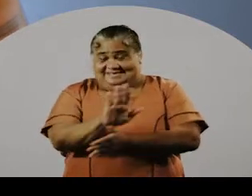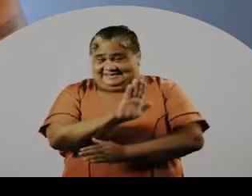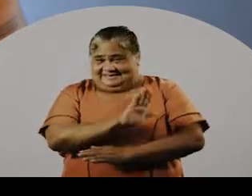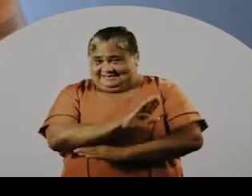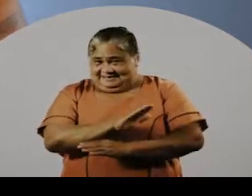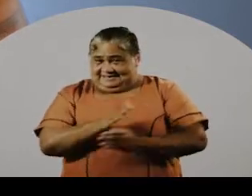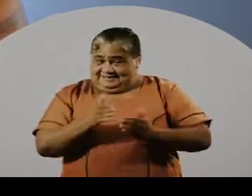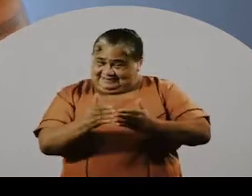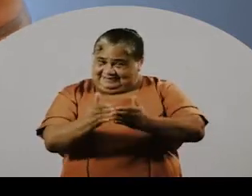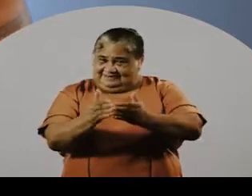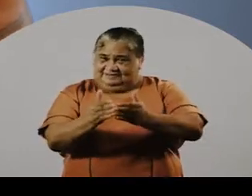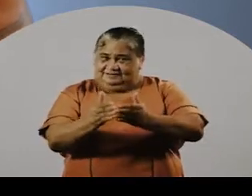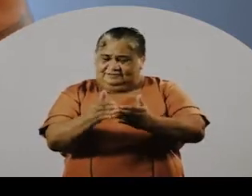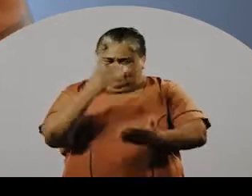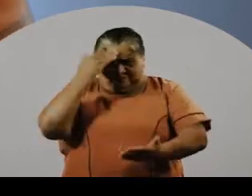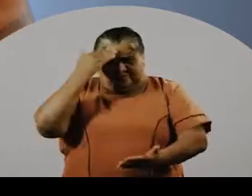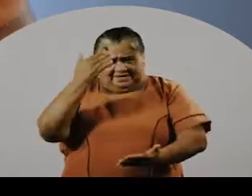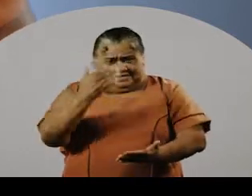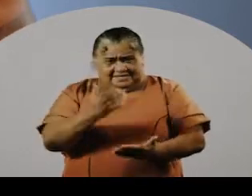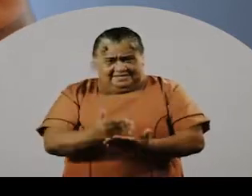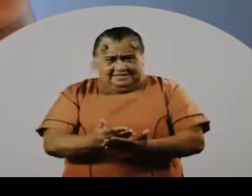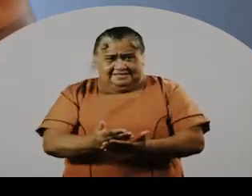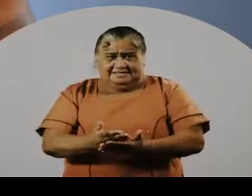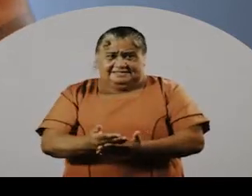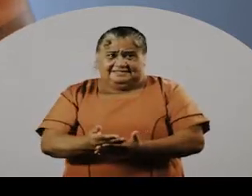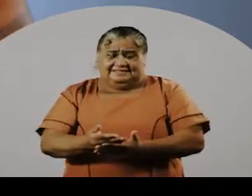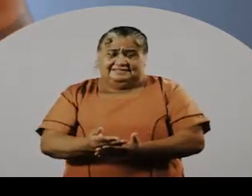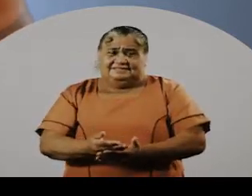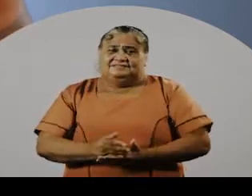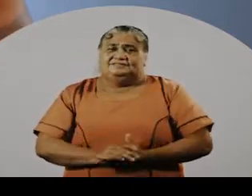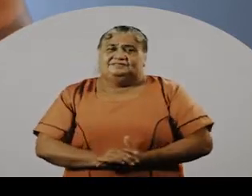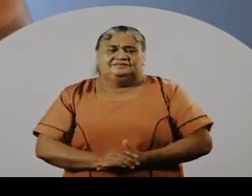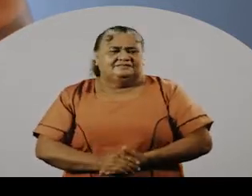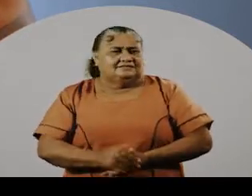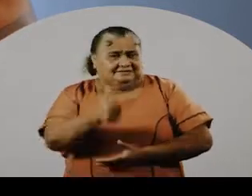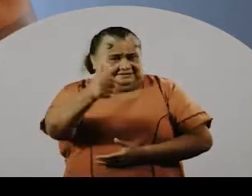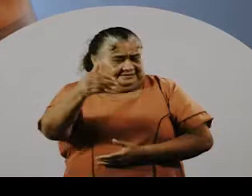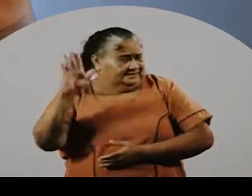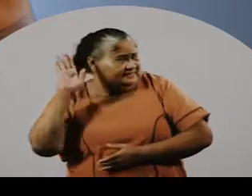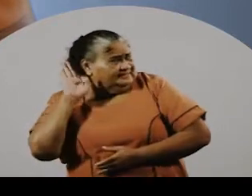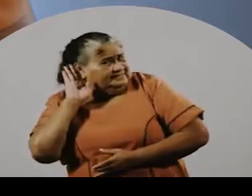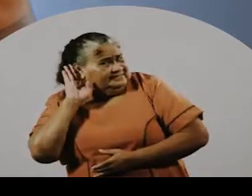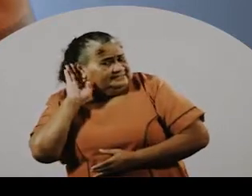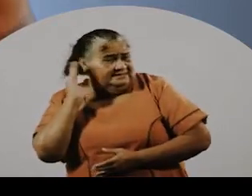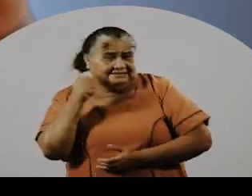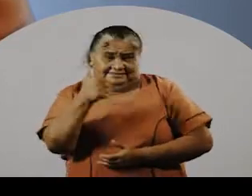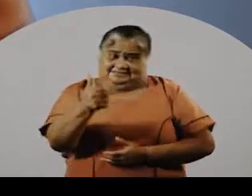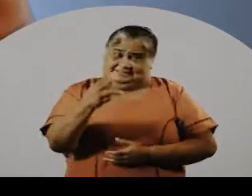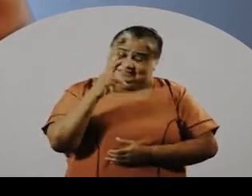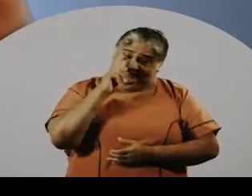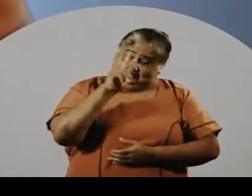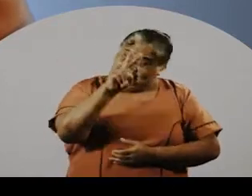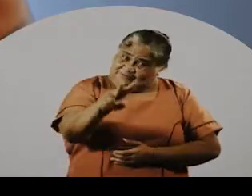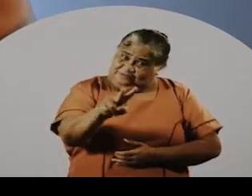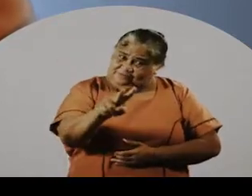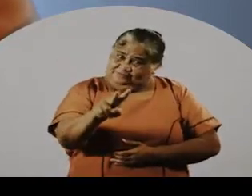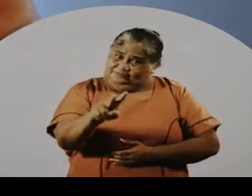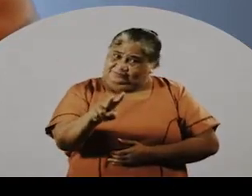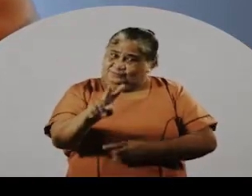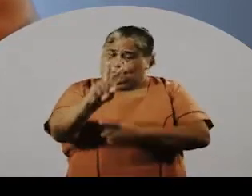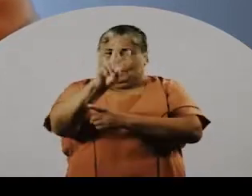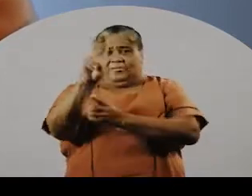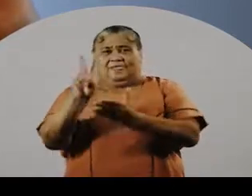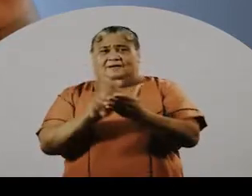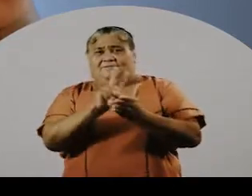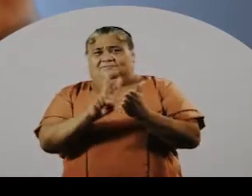to mamalu. Ilungo le ne vaa. Tenton foi, ola auto to mia mai le ne yata. Ile leilau falongo. Le